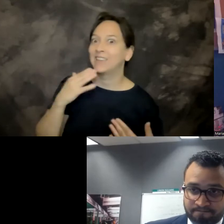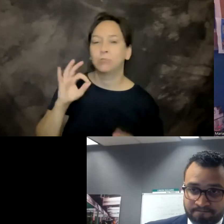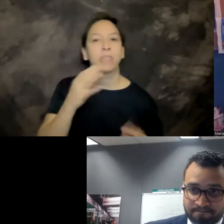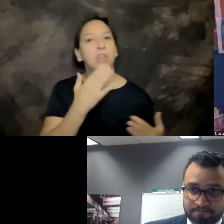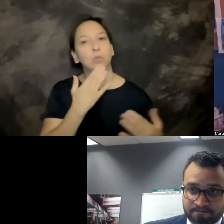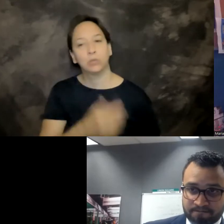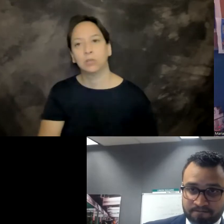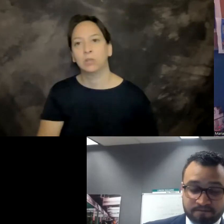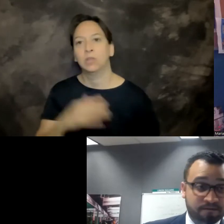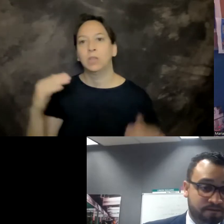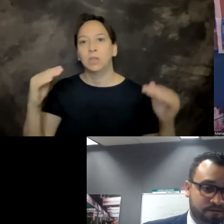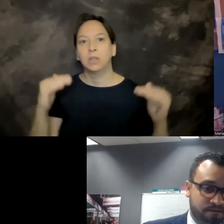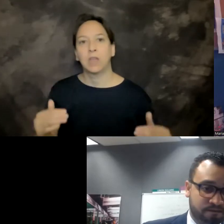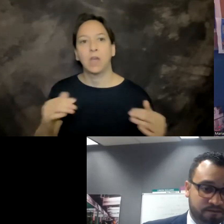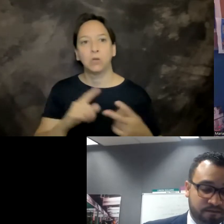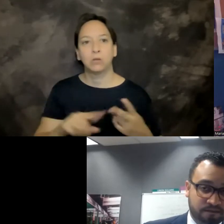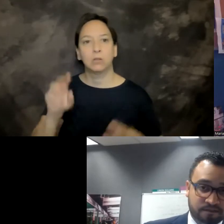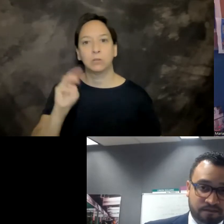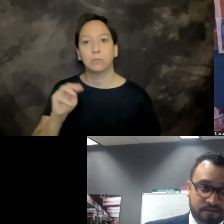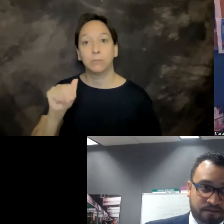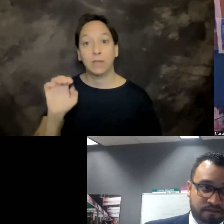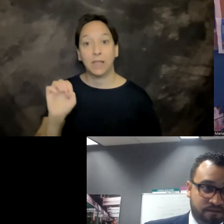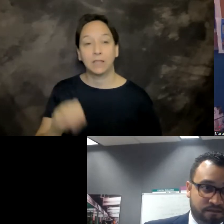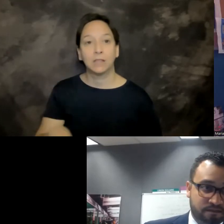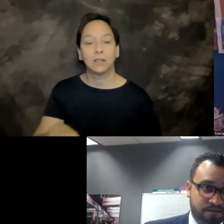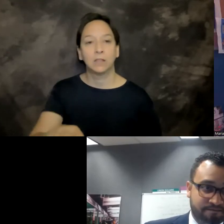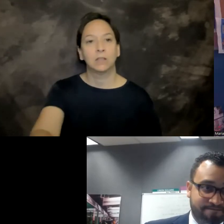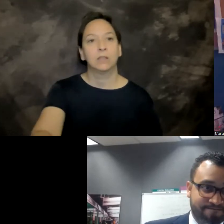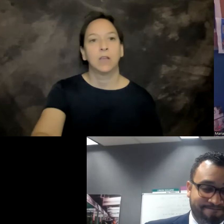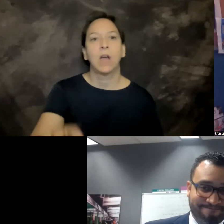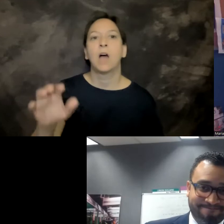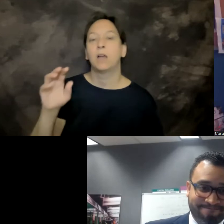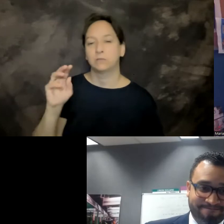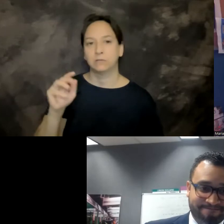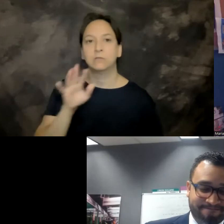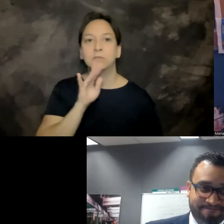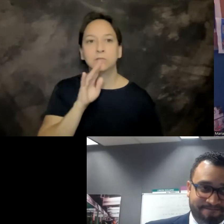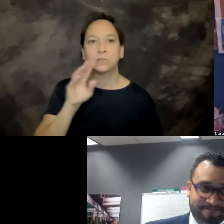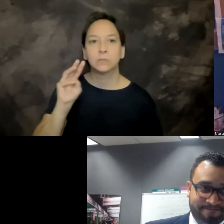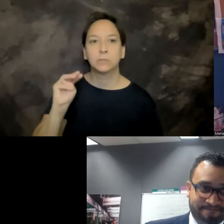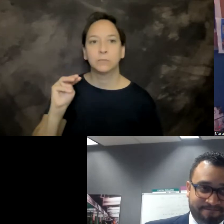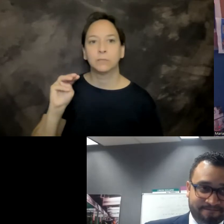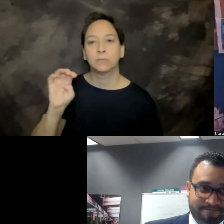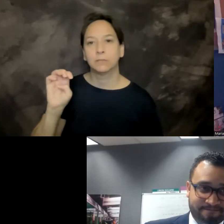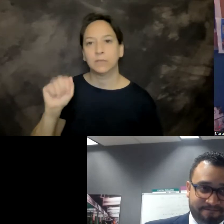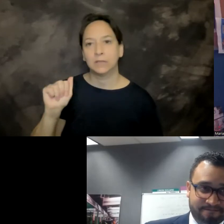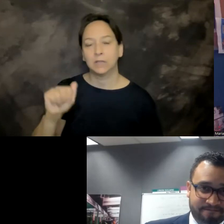much. Okay, let's go to May. Maya? It's Mia. Mia, thank you. Mia, I'm the transit organizer